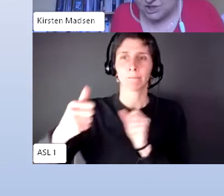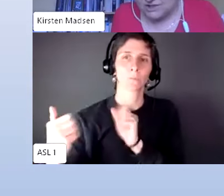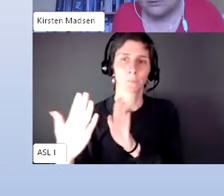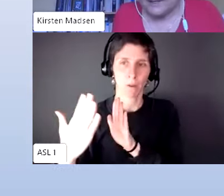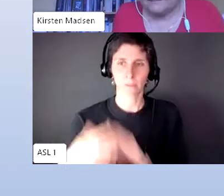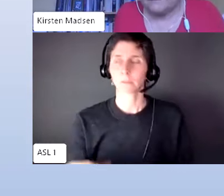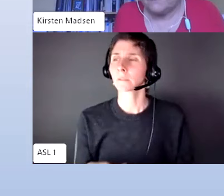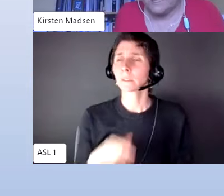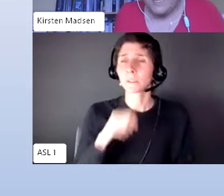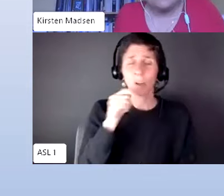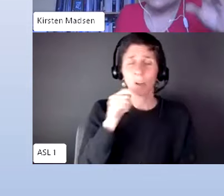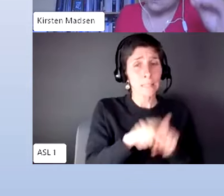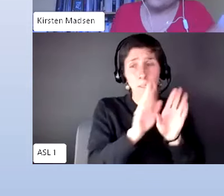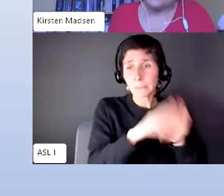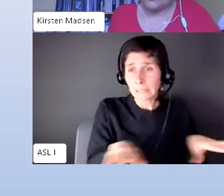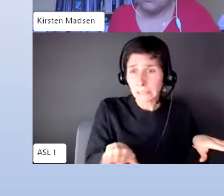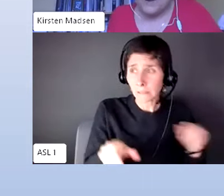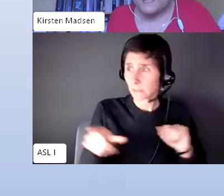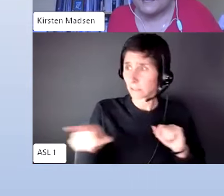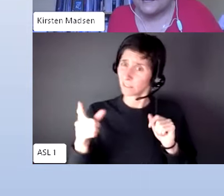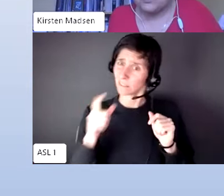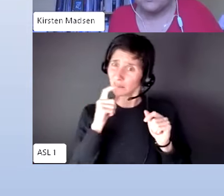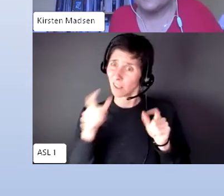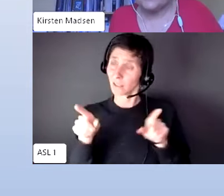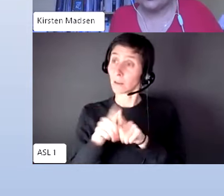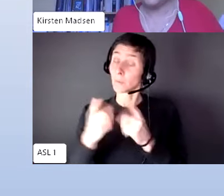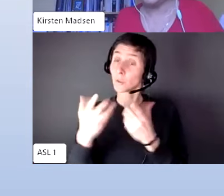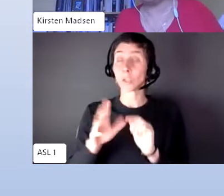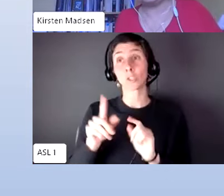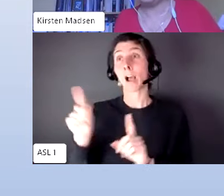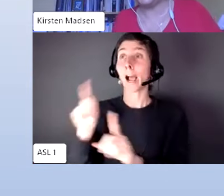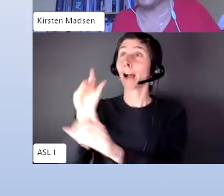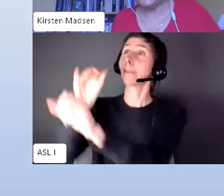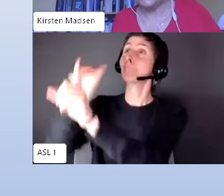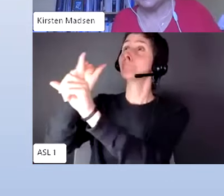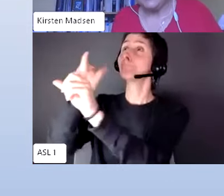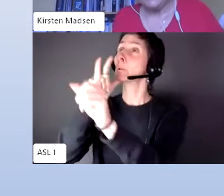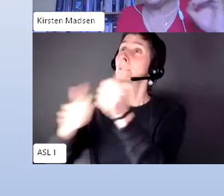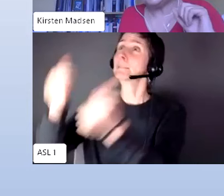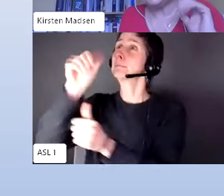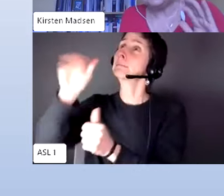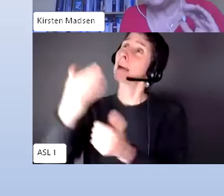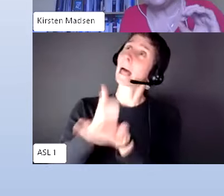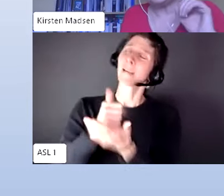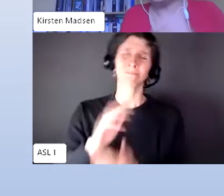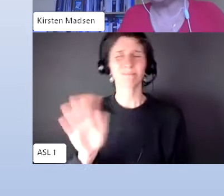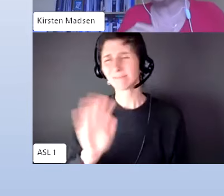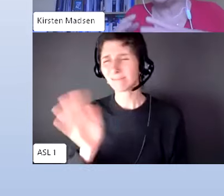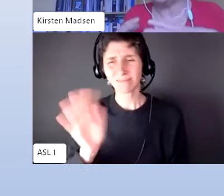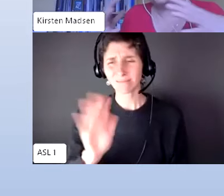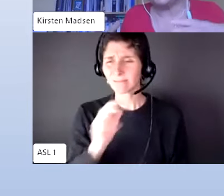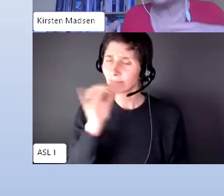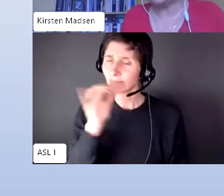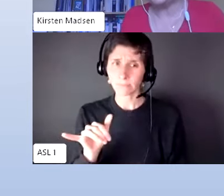not children, and they don't want to go running to the principal or to the teacher. And this is something that during